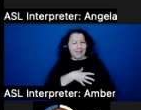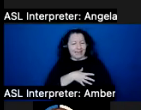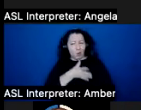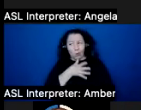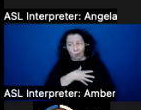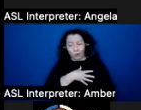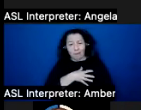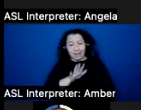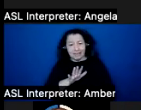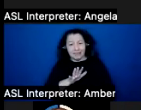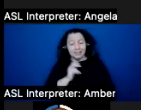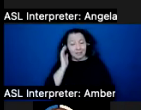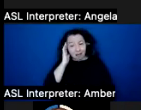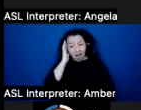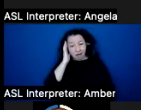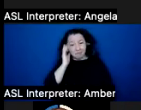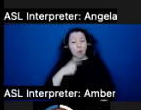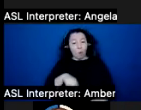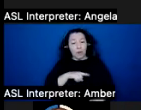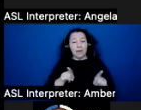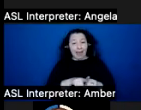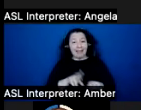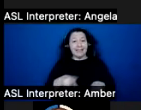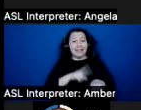especially we as Native women,